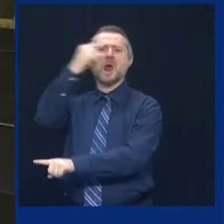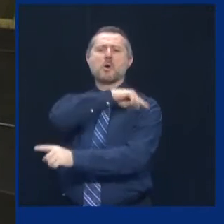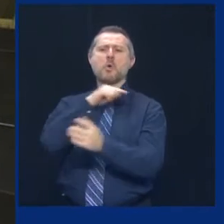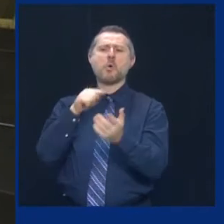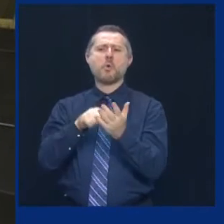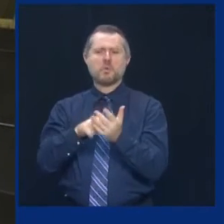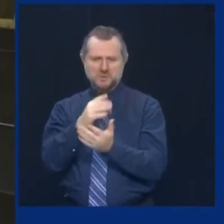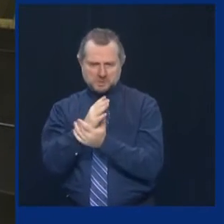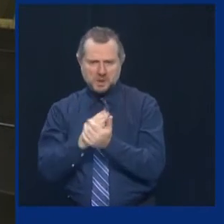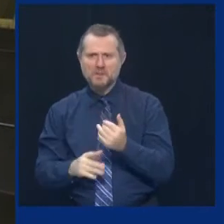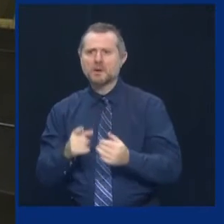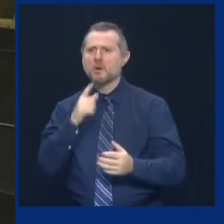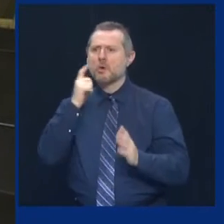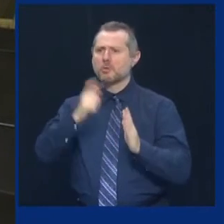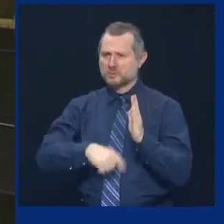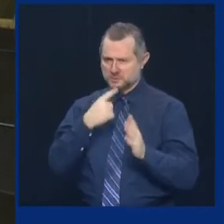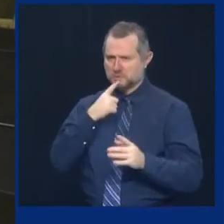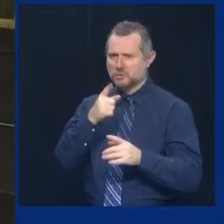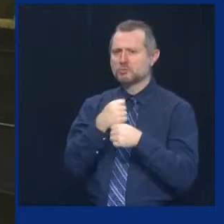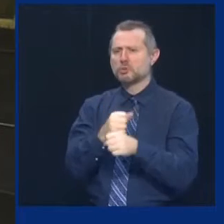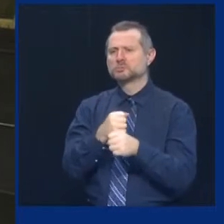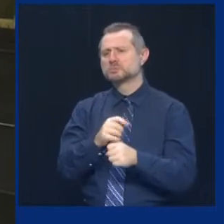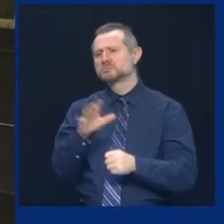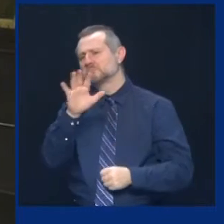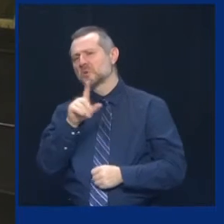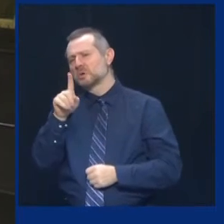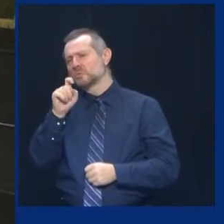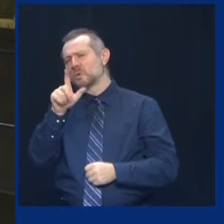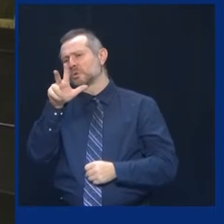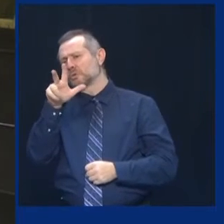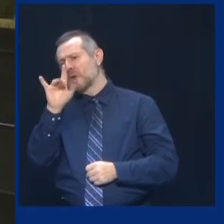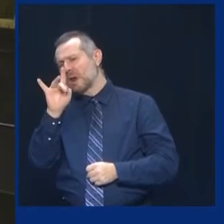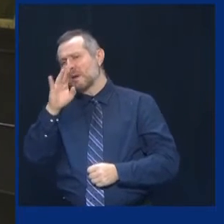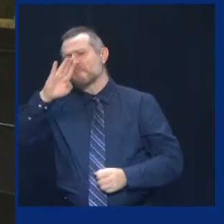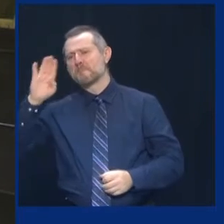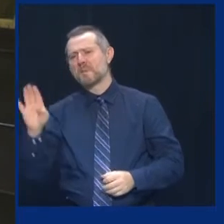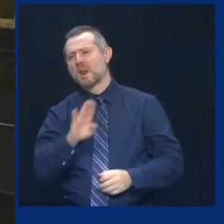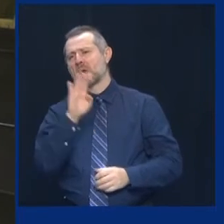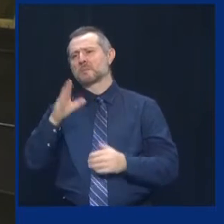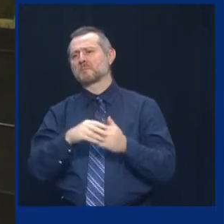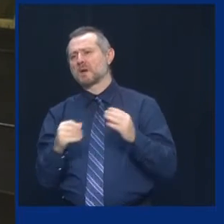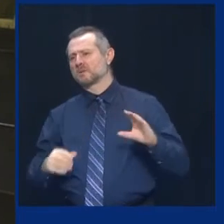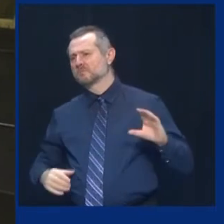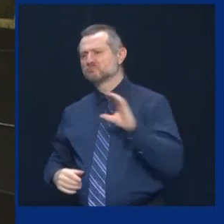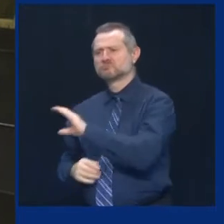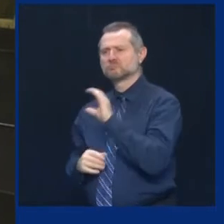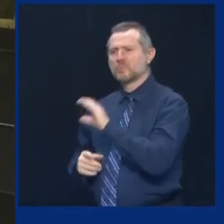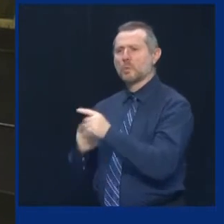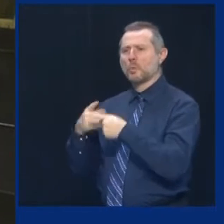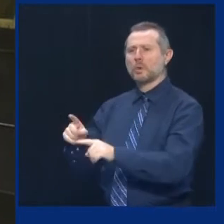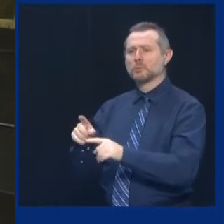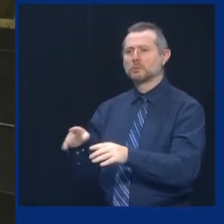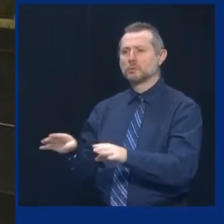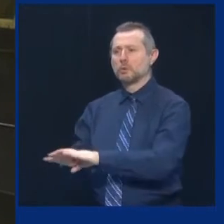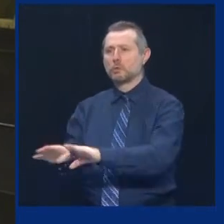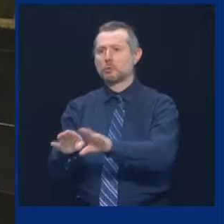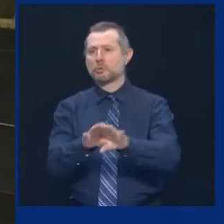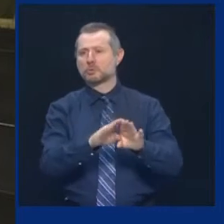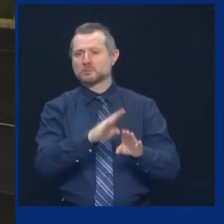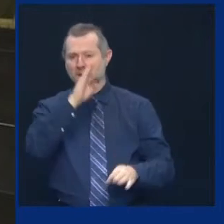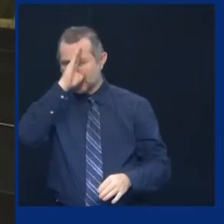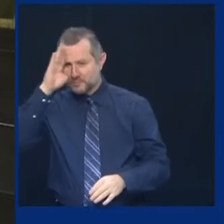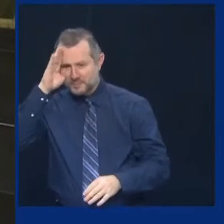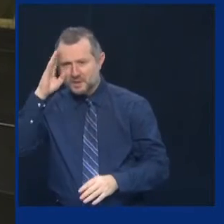years $138 billion, even as the state closed hospitals and communities of color. How can New York ask sister states to bail us out that